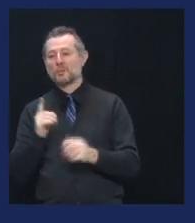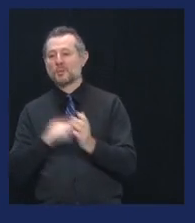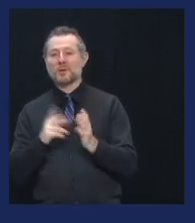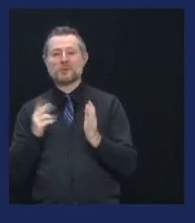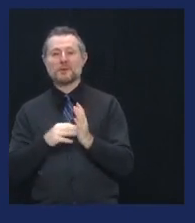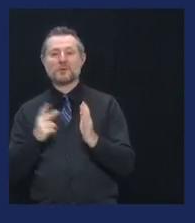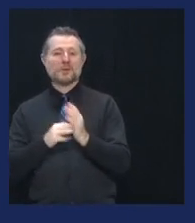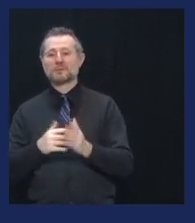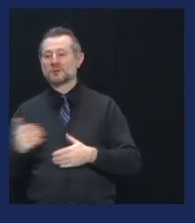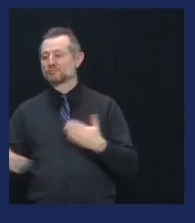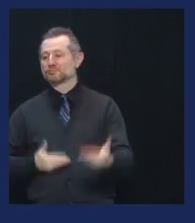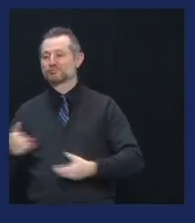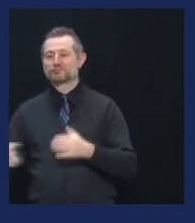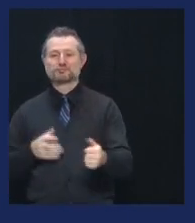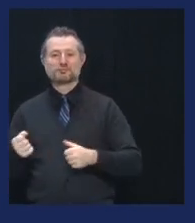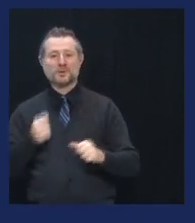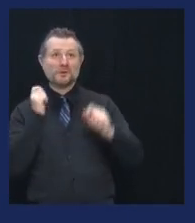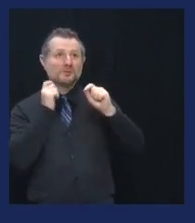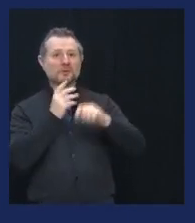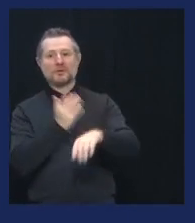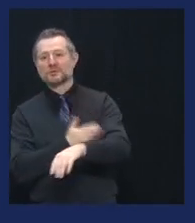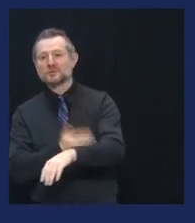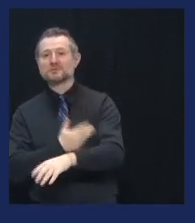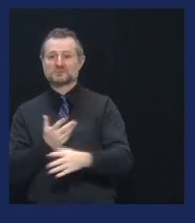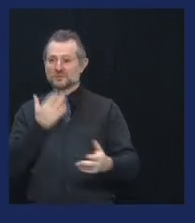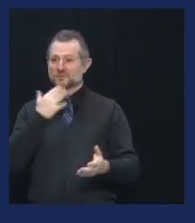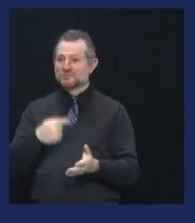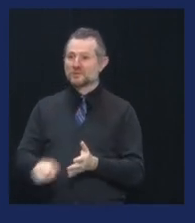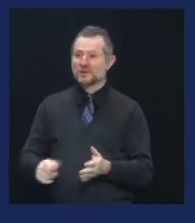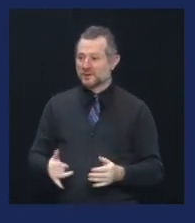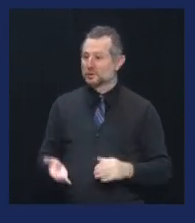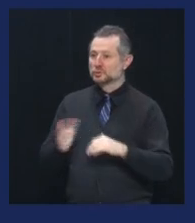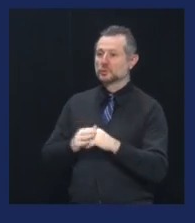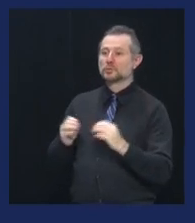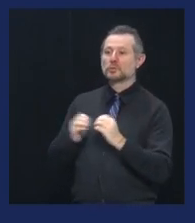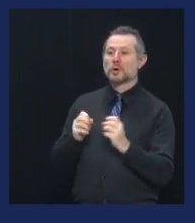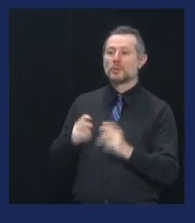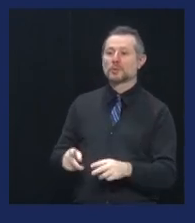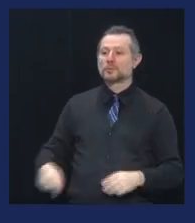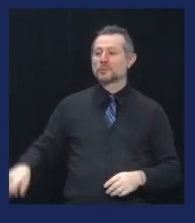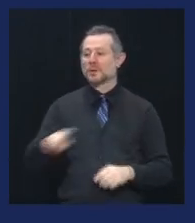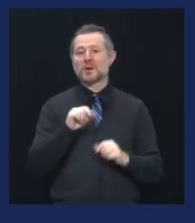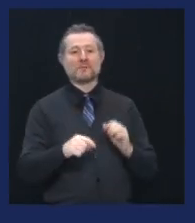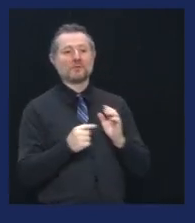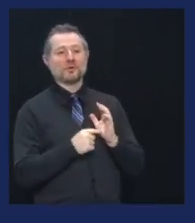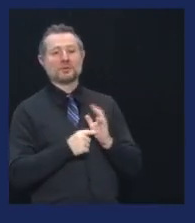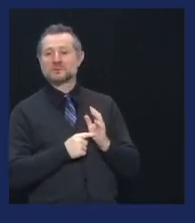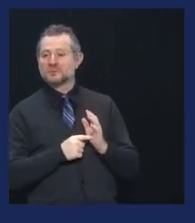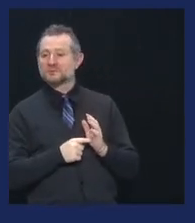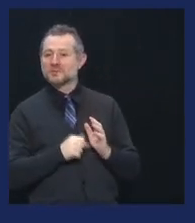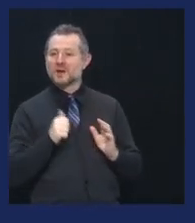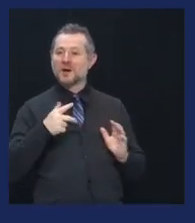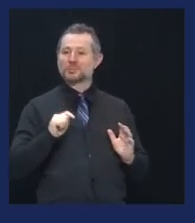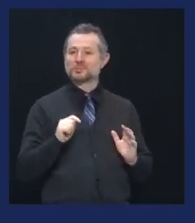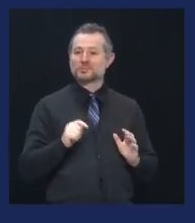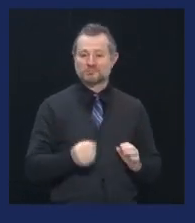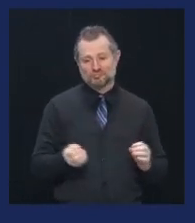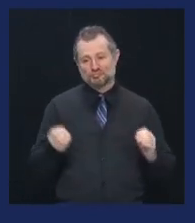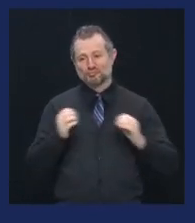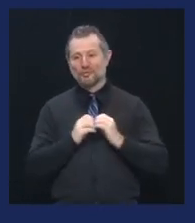jobs, increase affordable housing, and ensure an even more dynamic, vibrant, diverse,